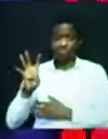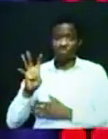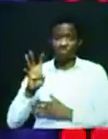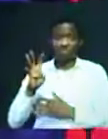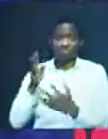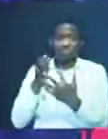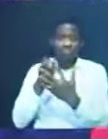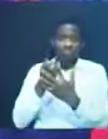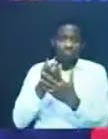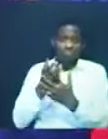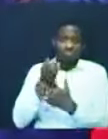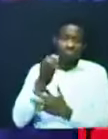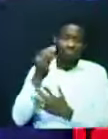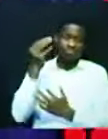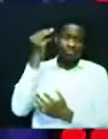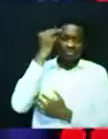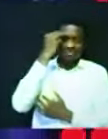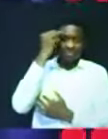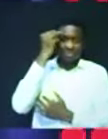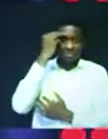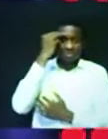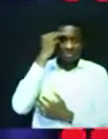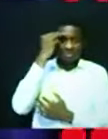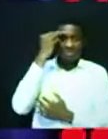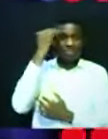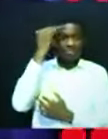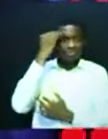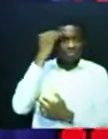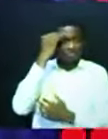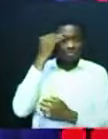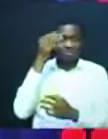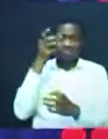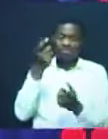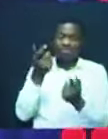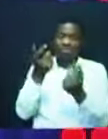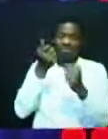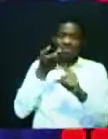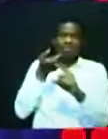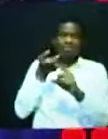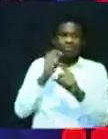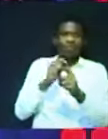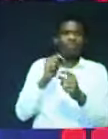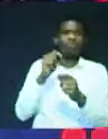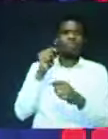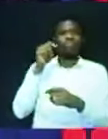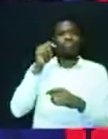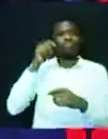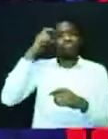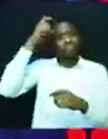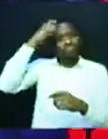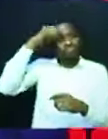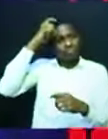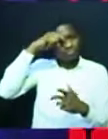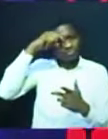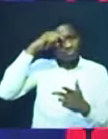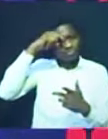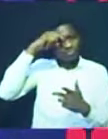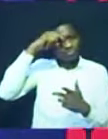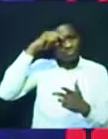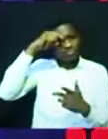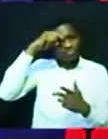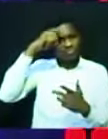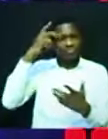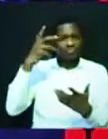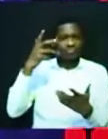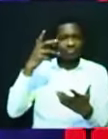Through knowledge that comes from wisdom, its rooms are filled with rare and beautiful treasures. Na